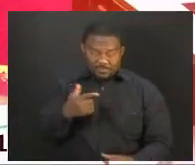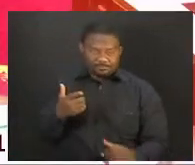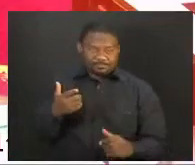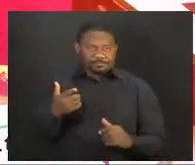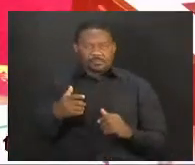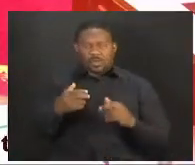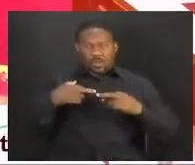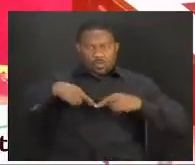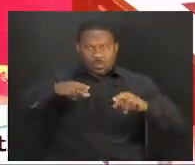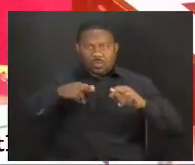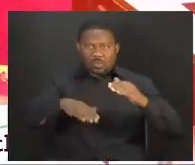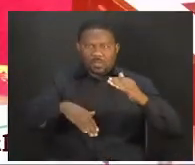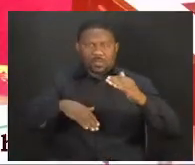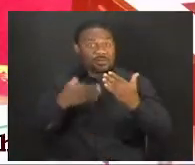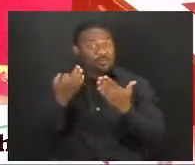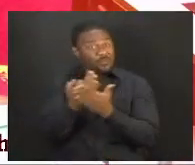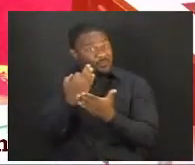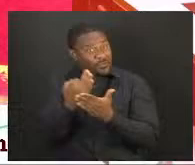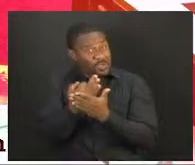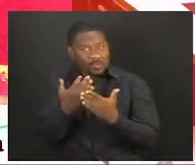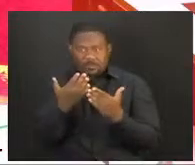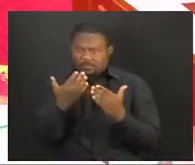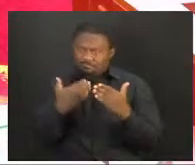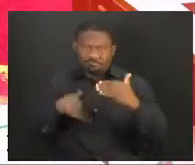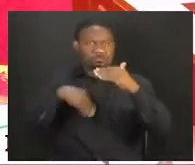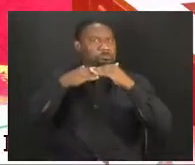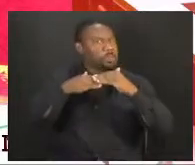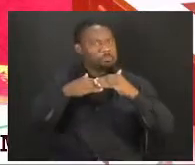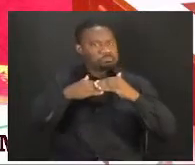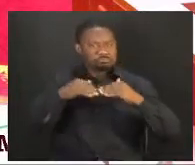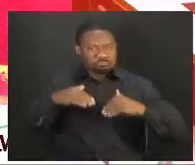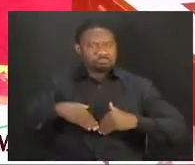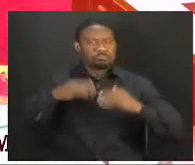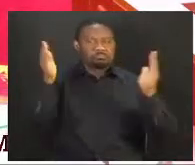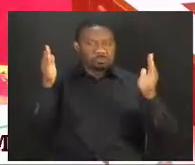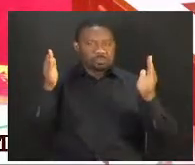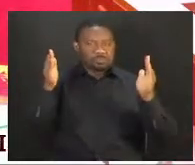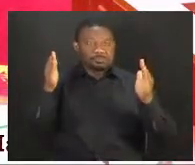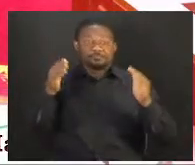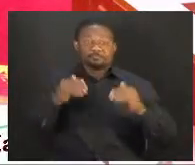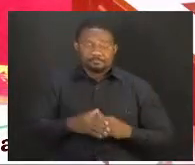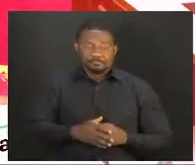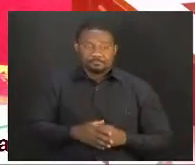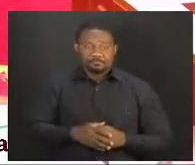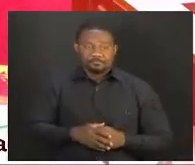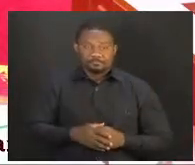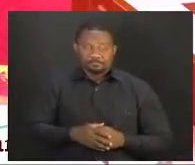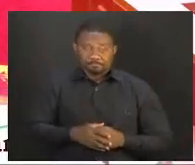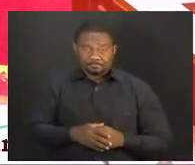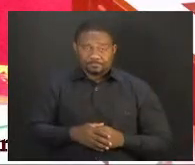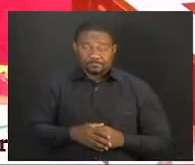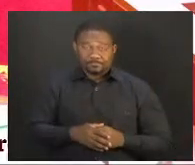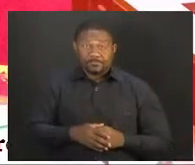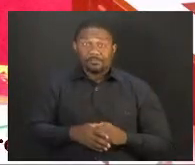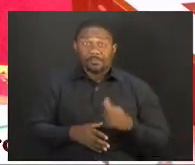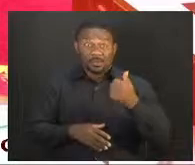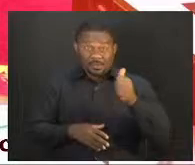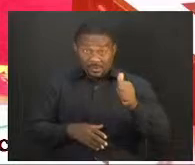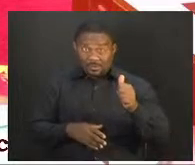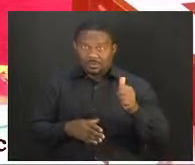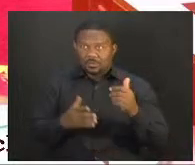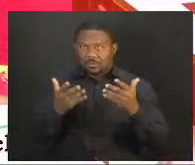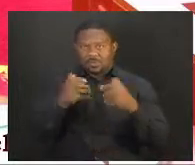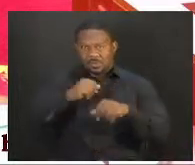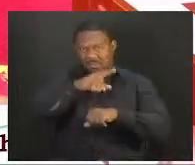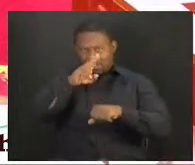the road fund to maintain our roads. We have delivered. Mr. Speaker, we committed to hold a